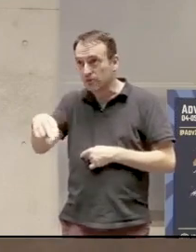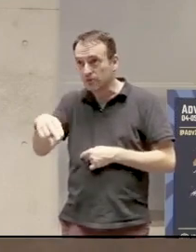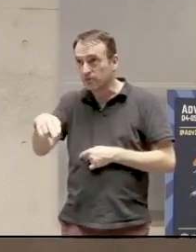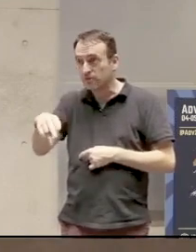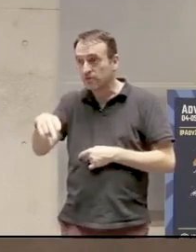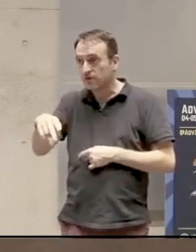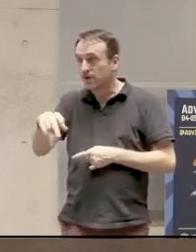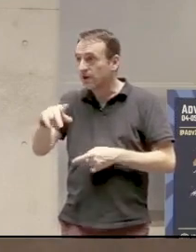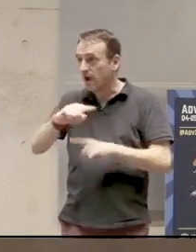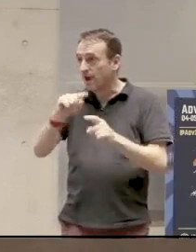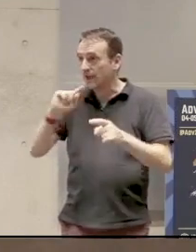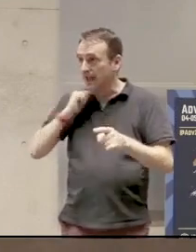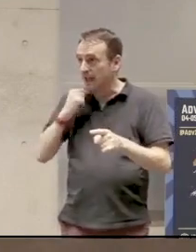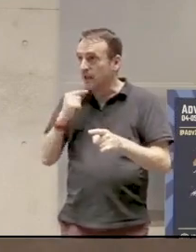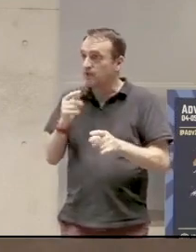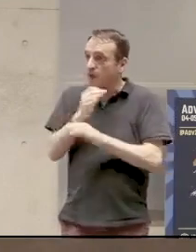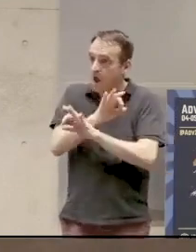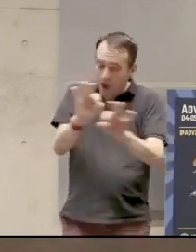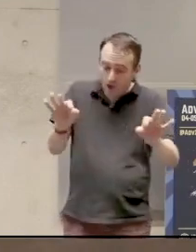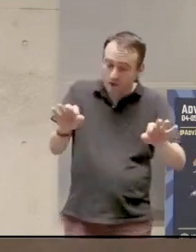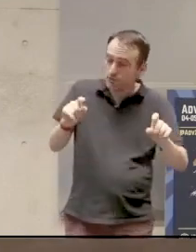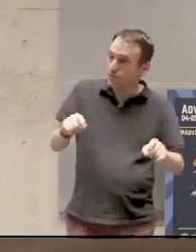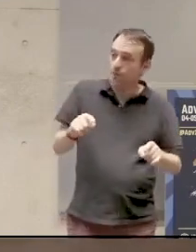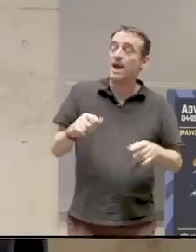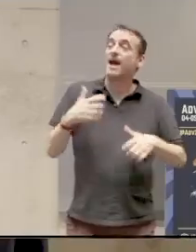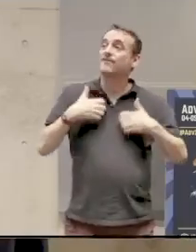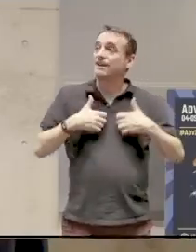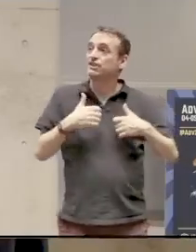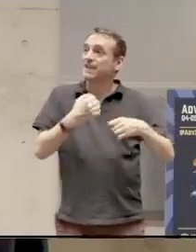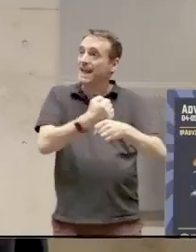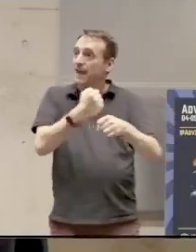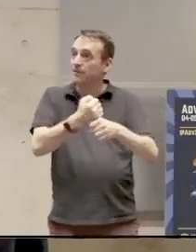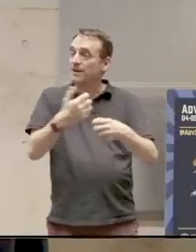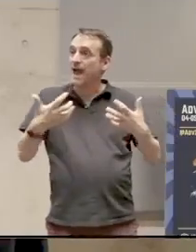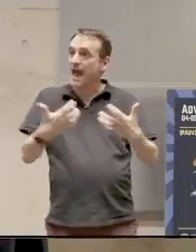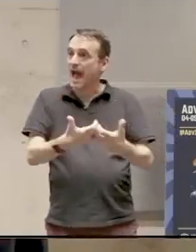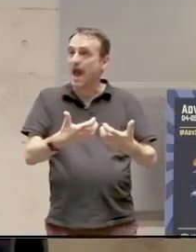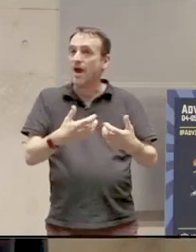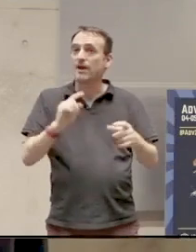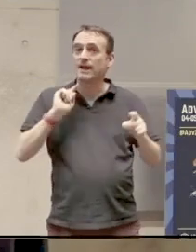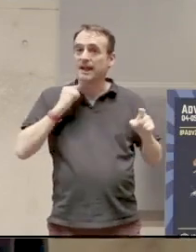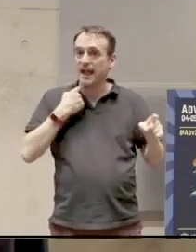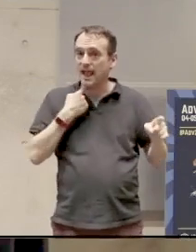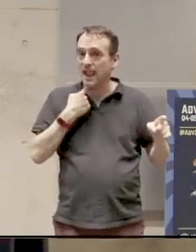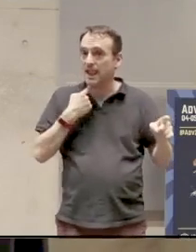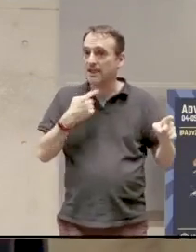How would you kill adventure games, Giles? Turn it into a live service game.